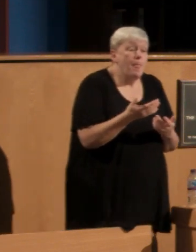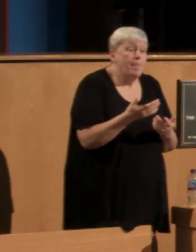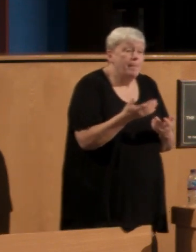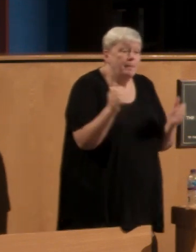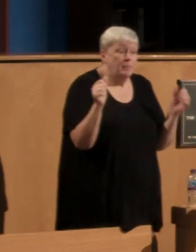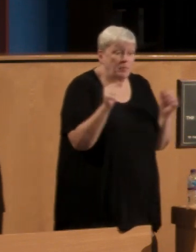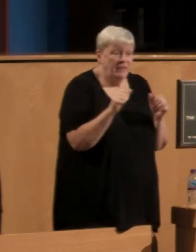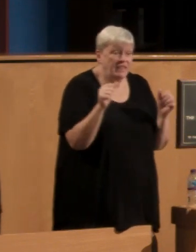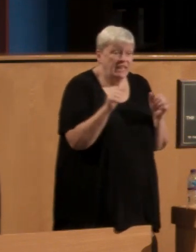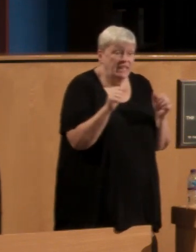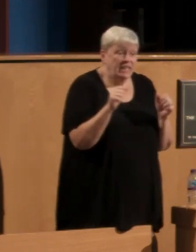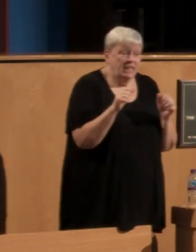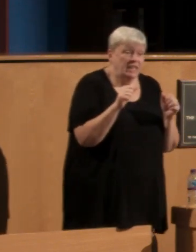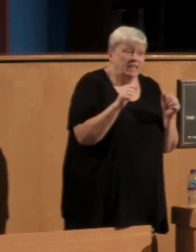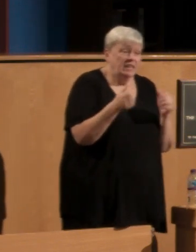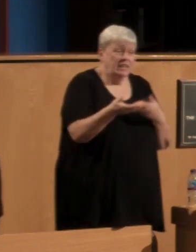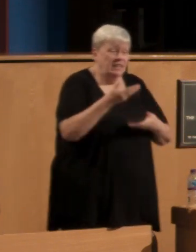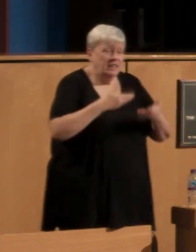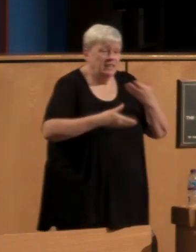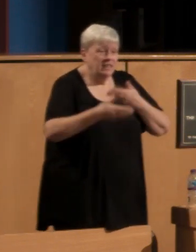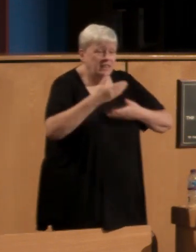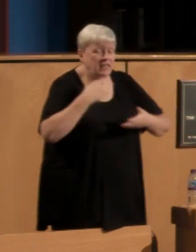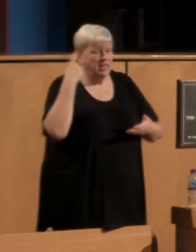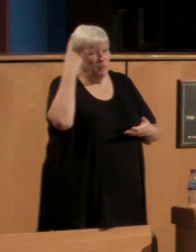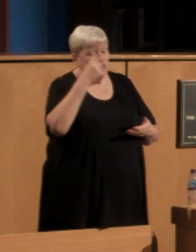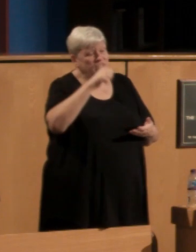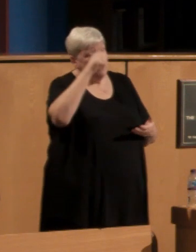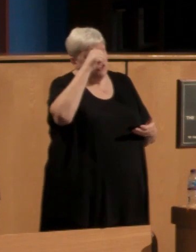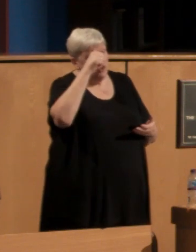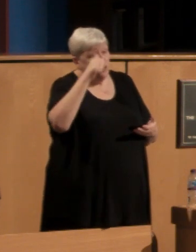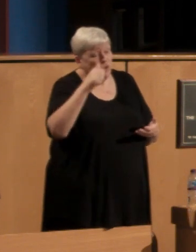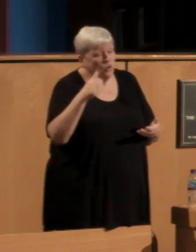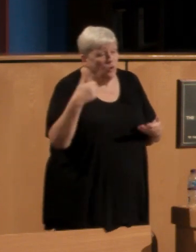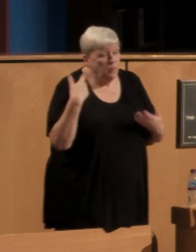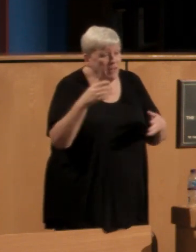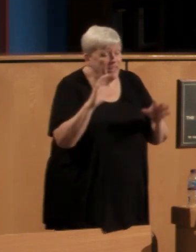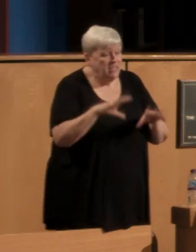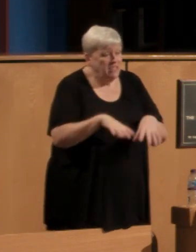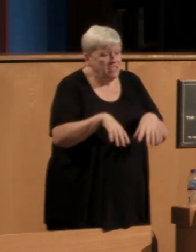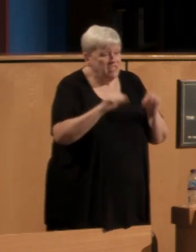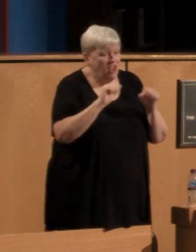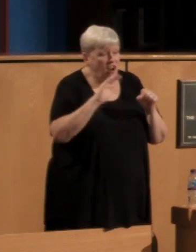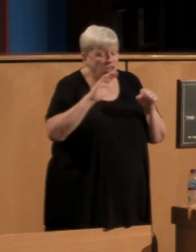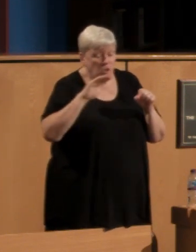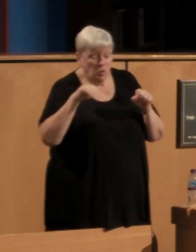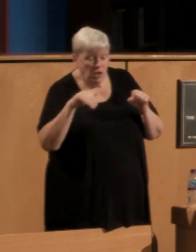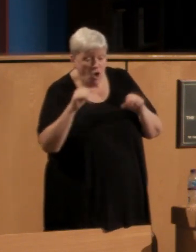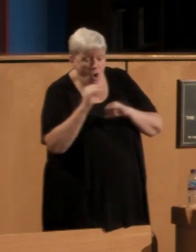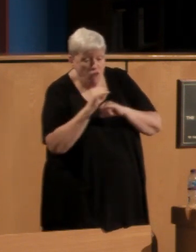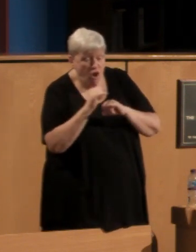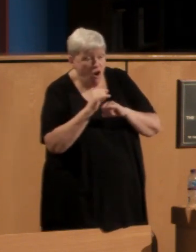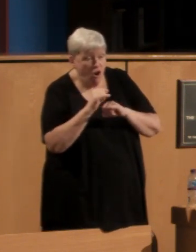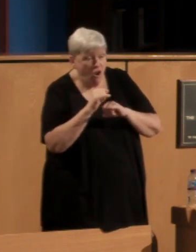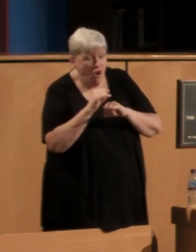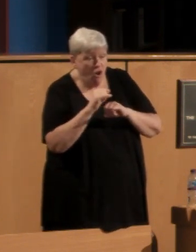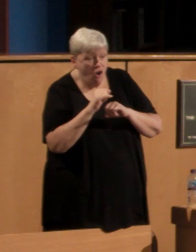briefly give me an idea. I'm just curious to know, did it start off queer horror, or